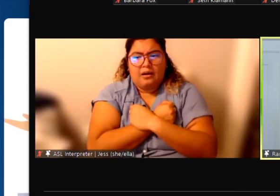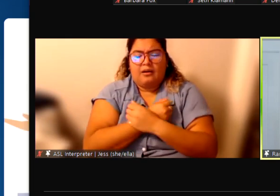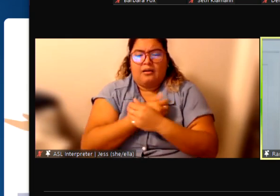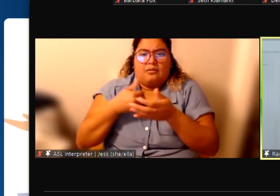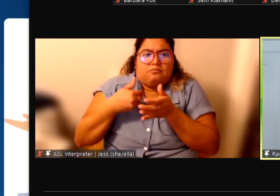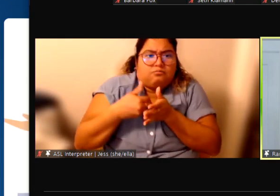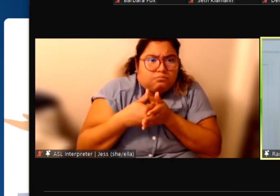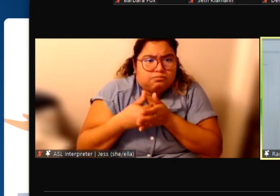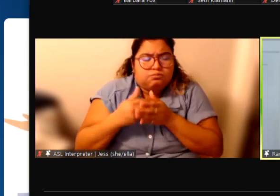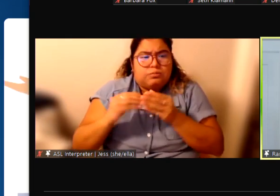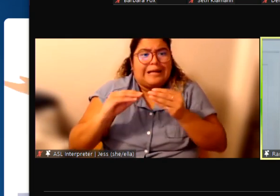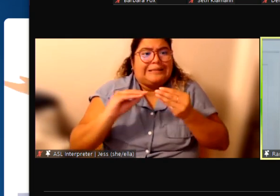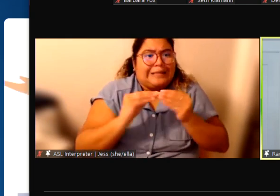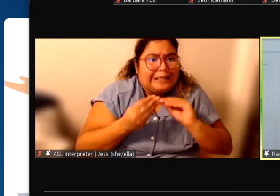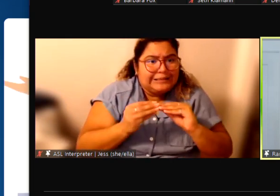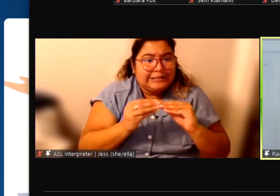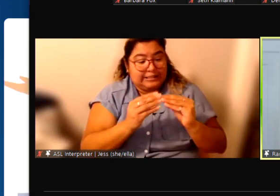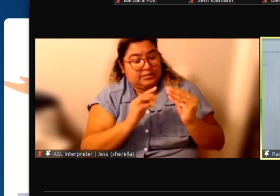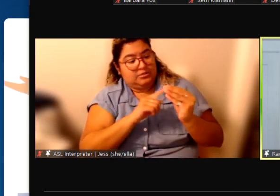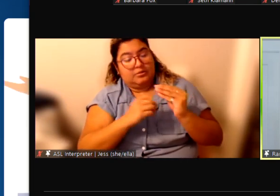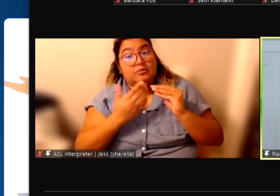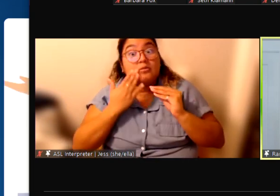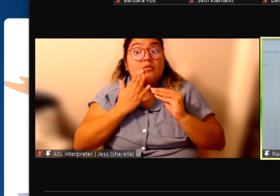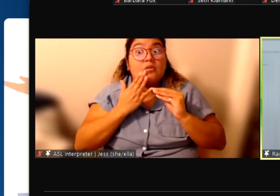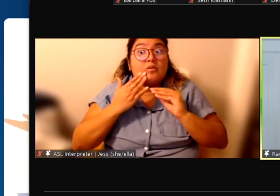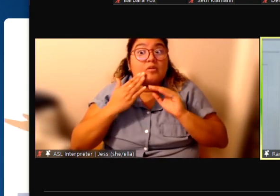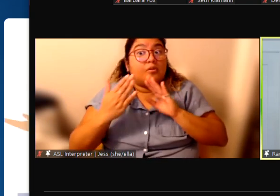of the virus from person to person.